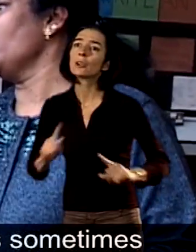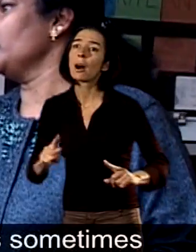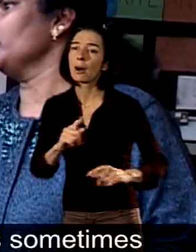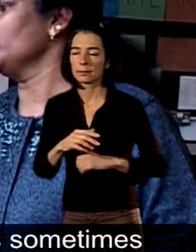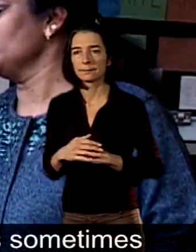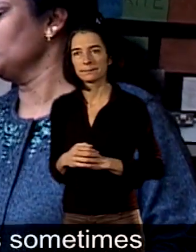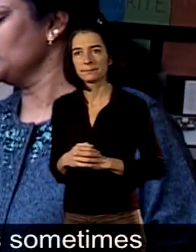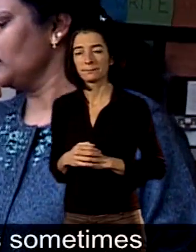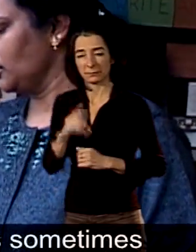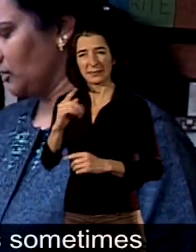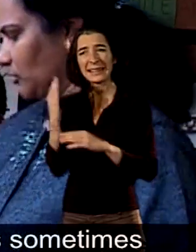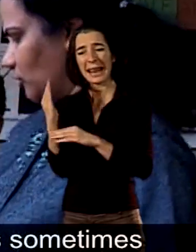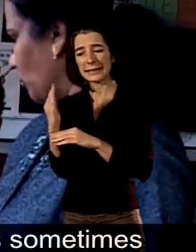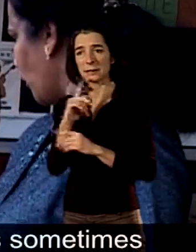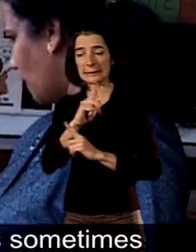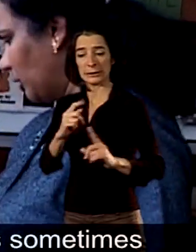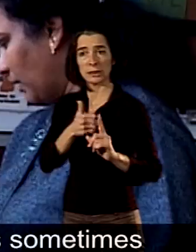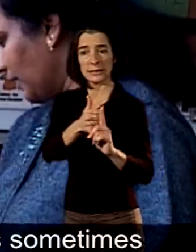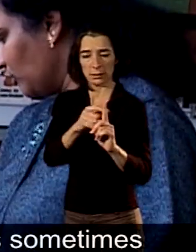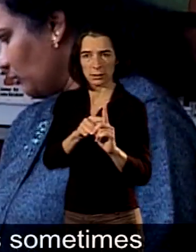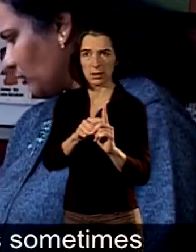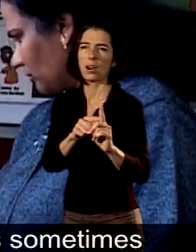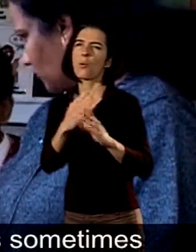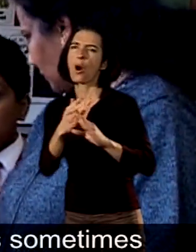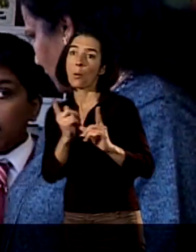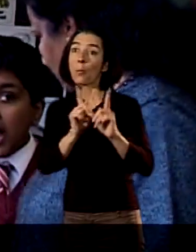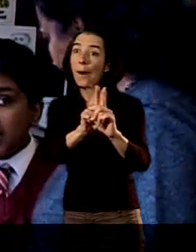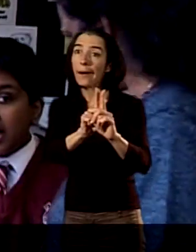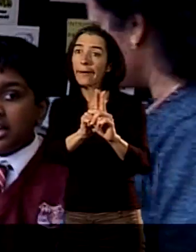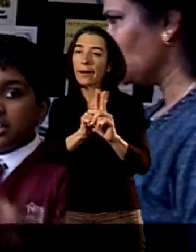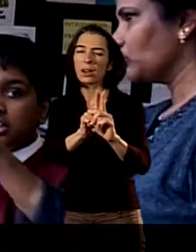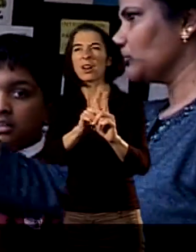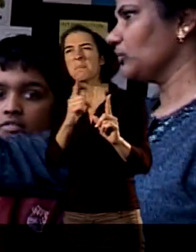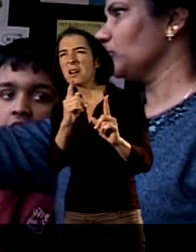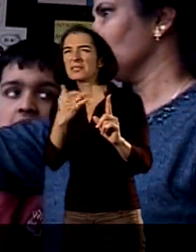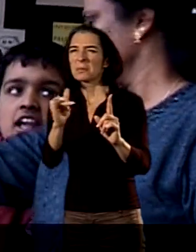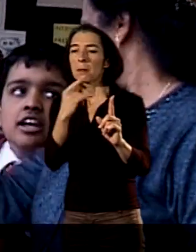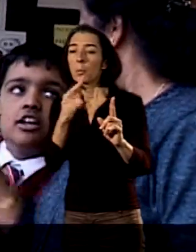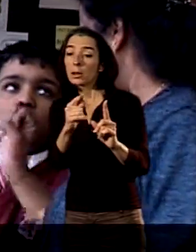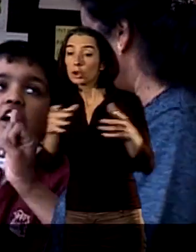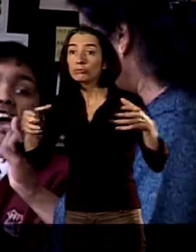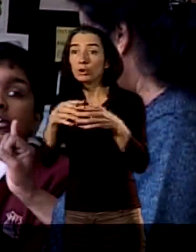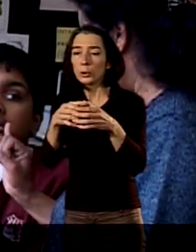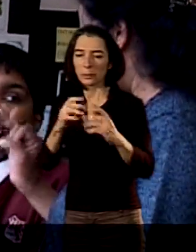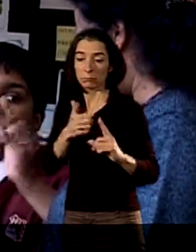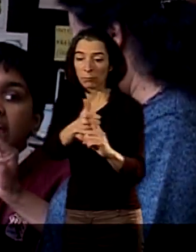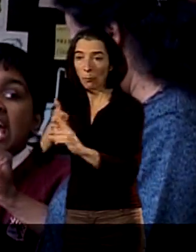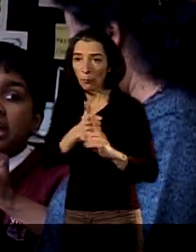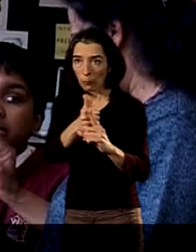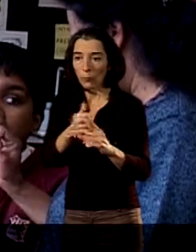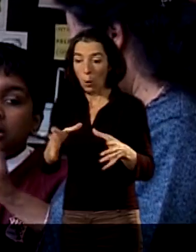Within lessons, teaching assistants sometimes work one-to-one with disabled pupils, but often support small groups or the whole class.